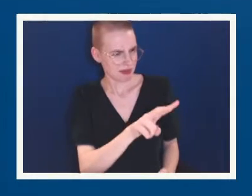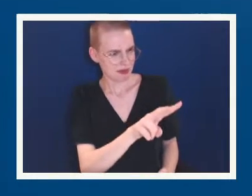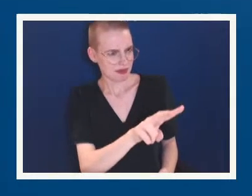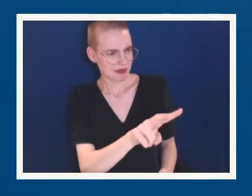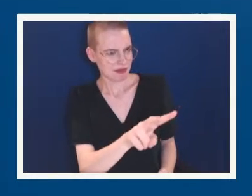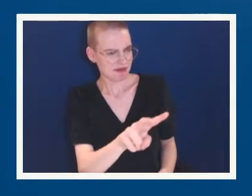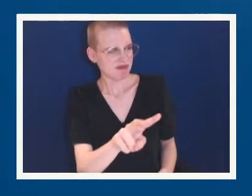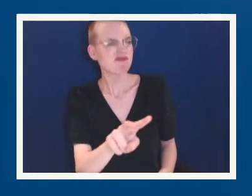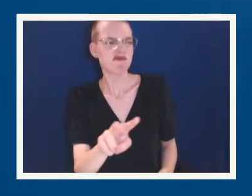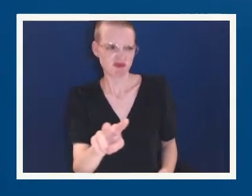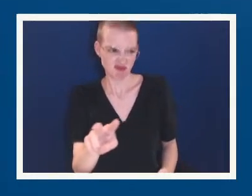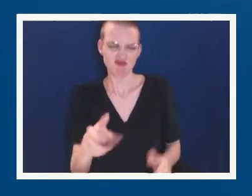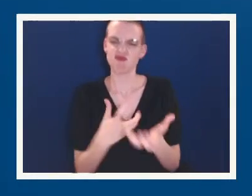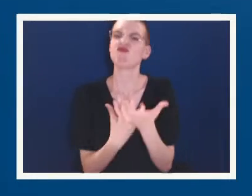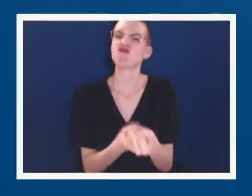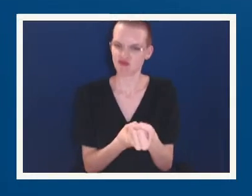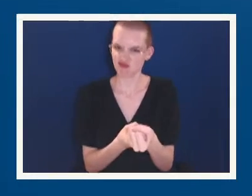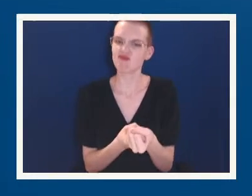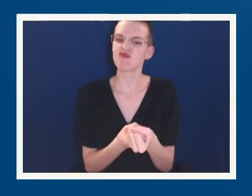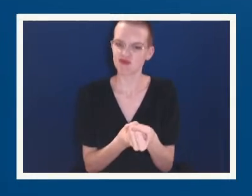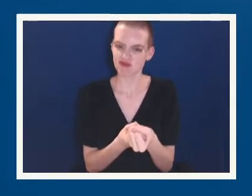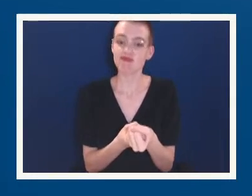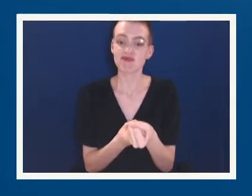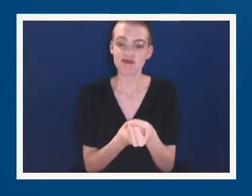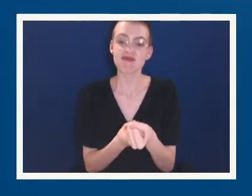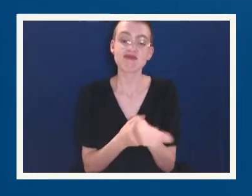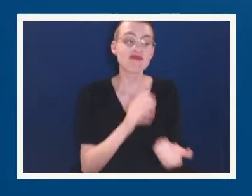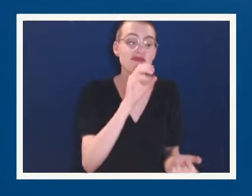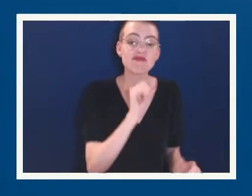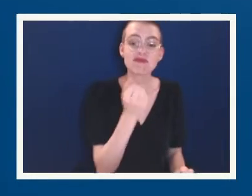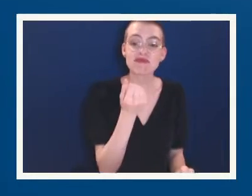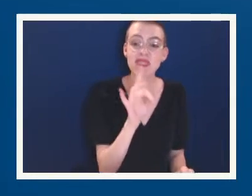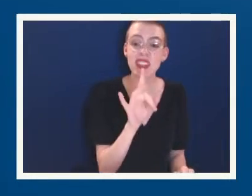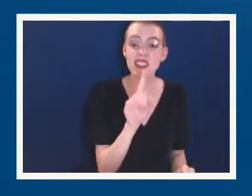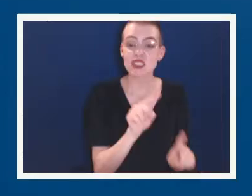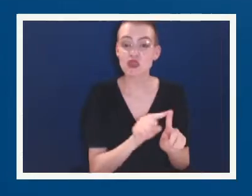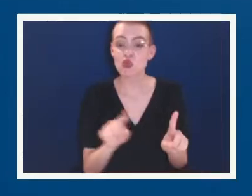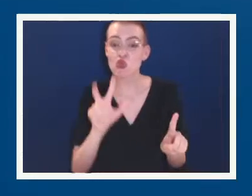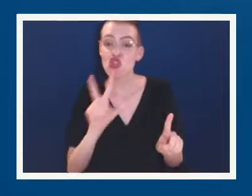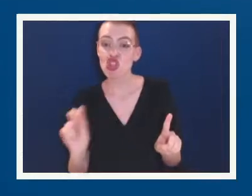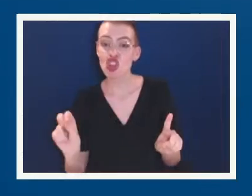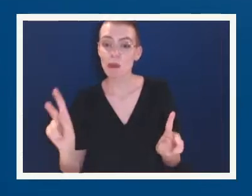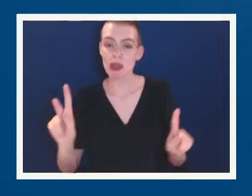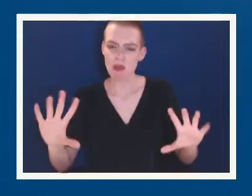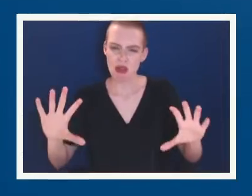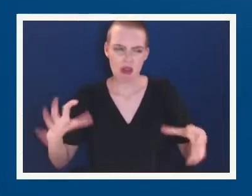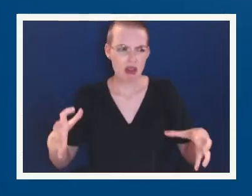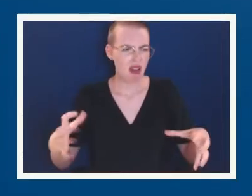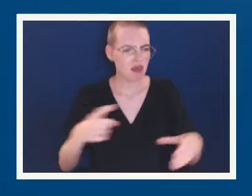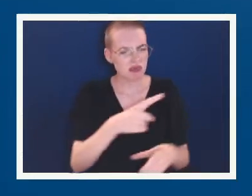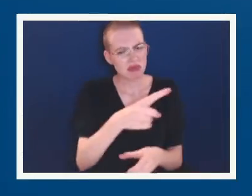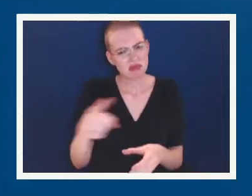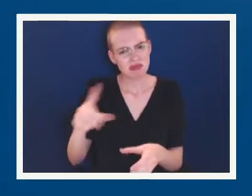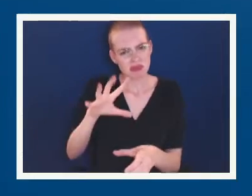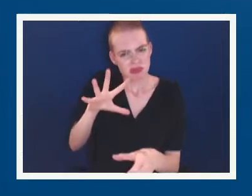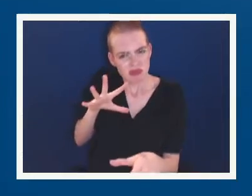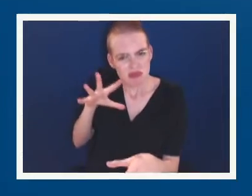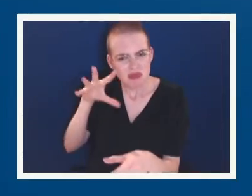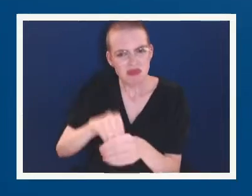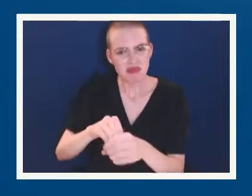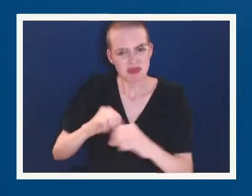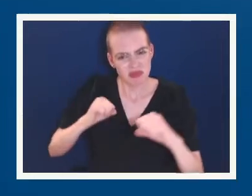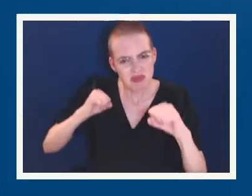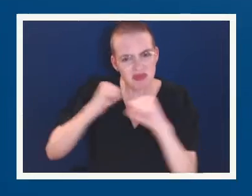think. The generation between the ages of 18 and 30 is the most involved, the most